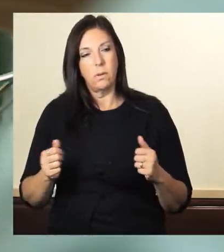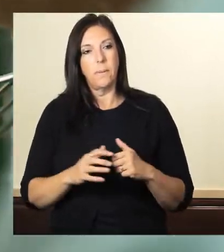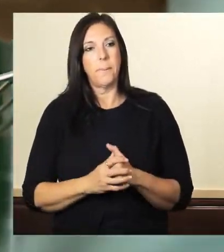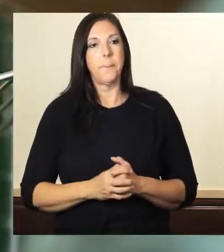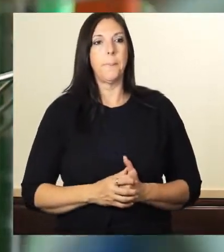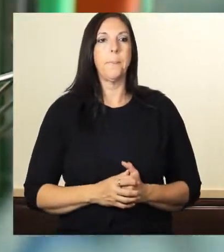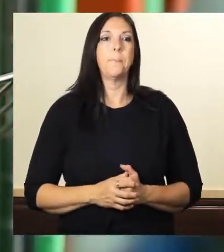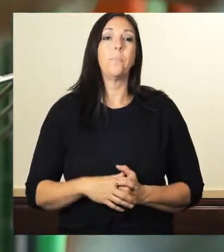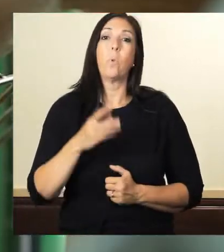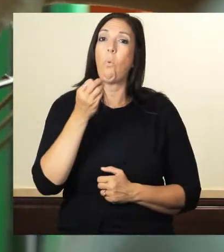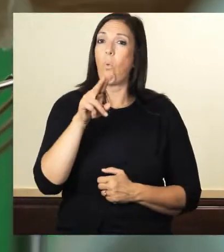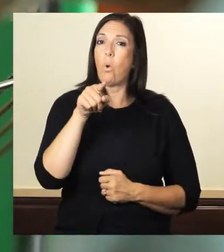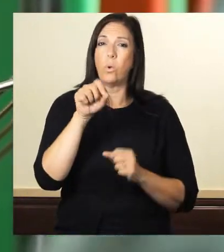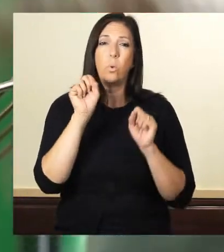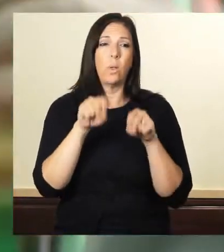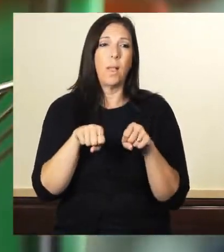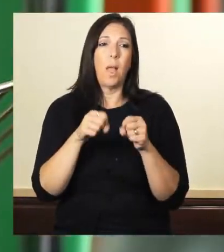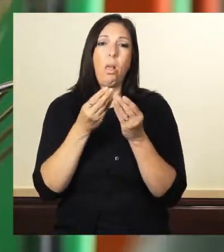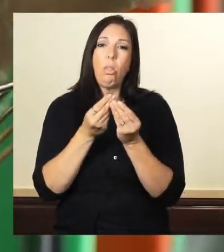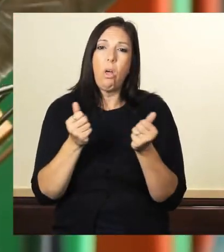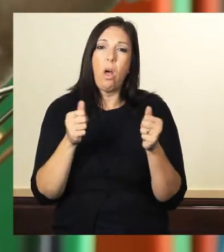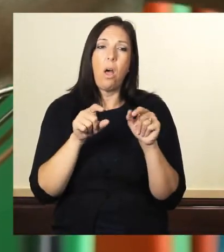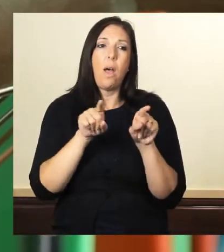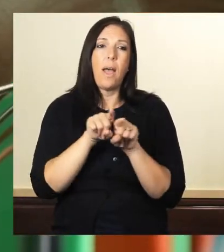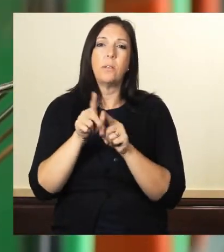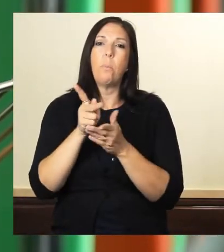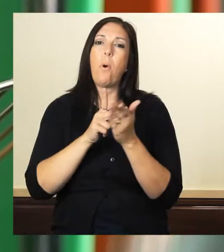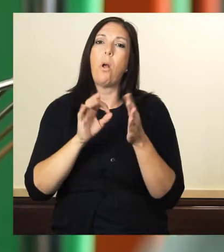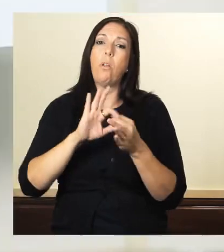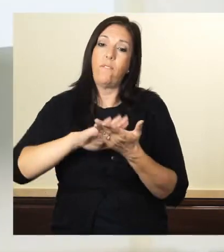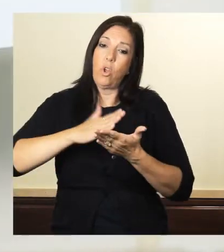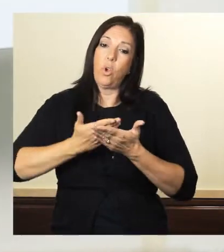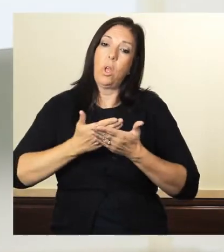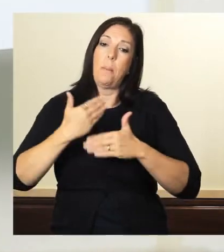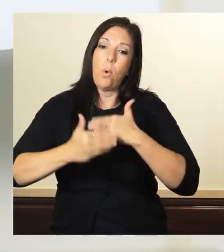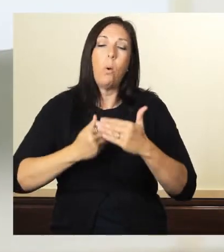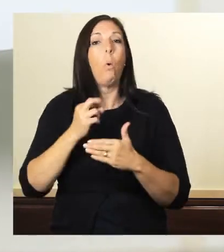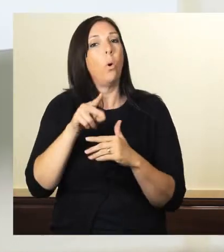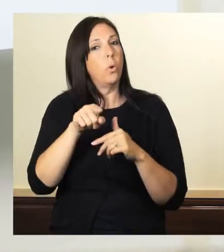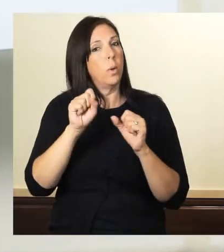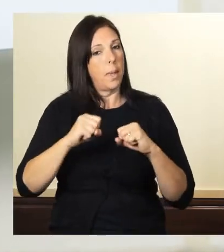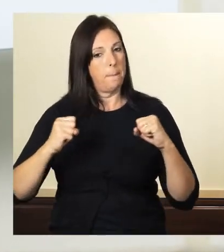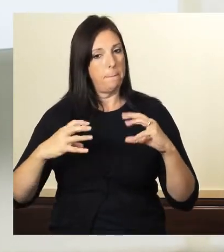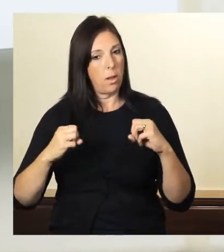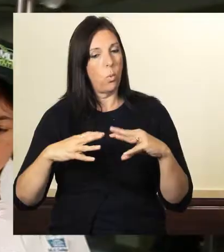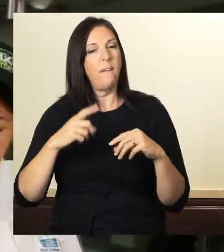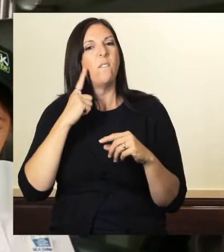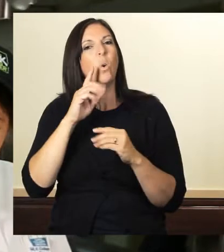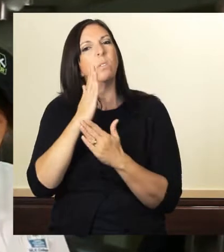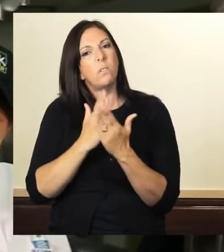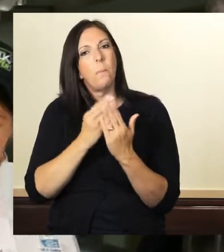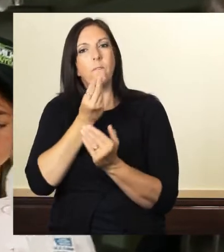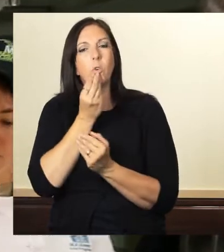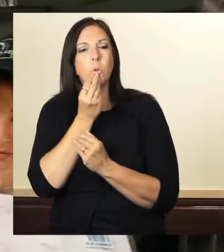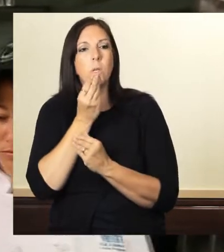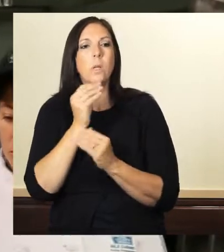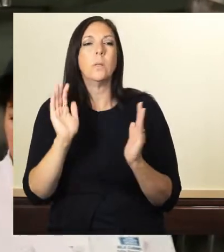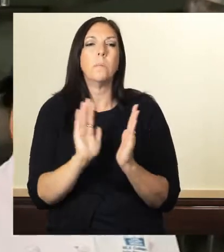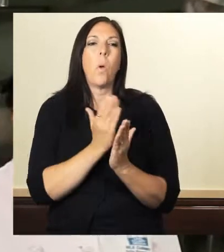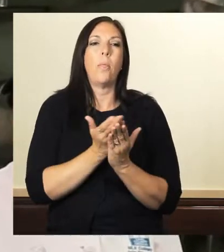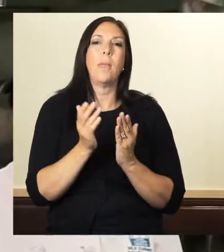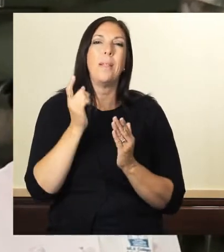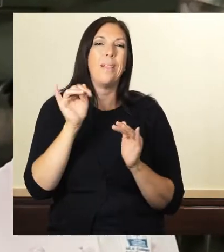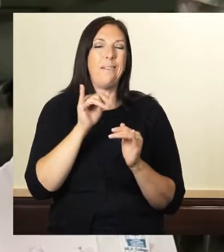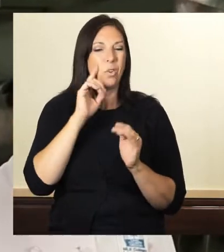Or you may thaw as part of the cooking process or in the microwave for certain foods. Small items, such as frozen